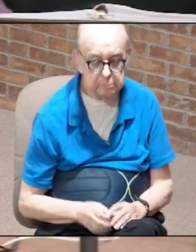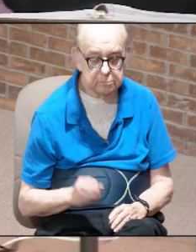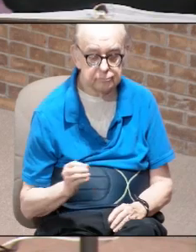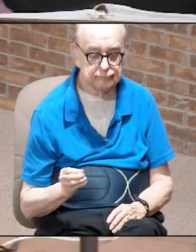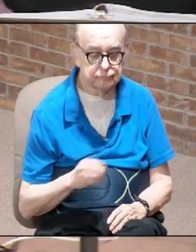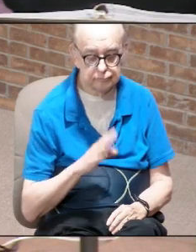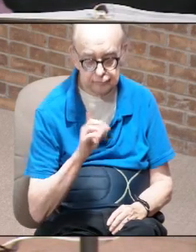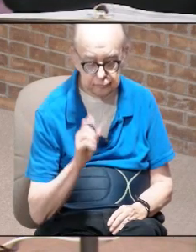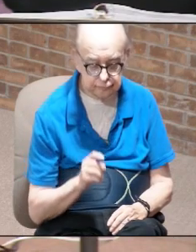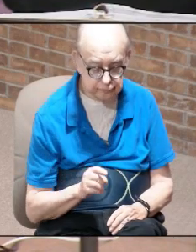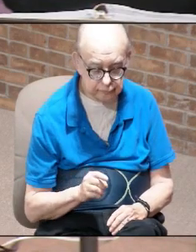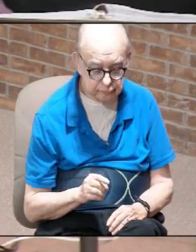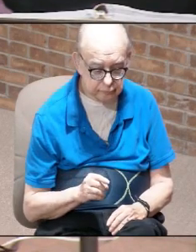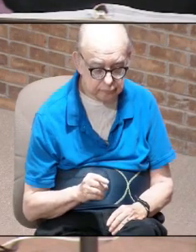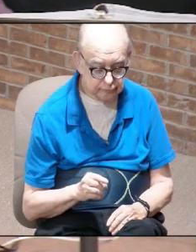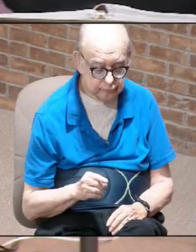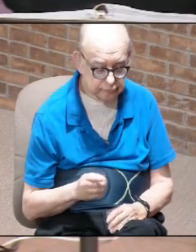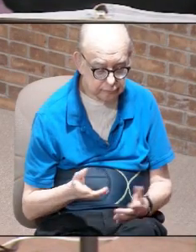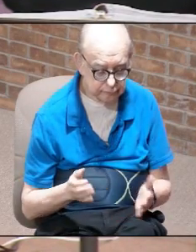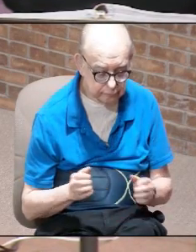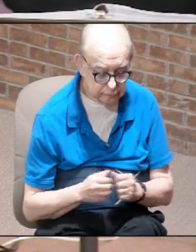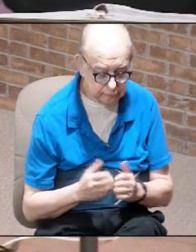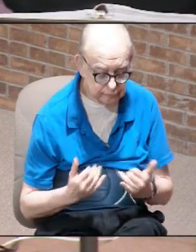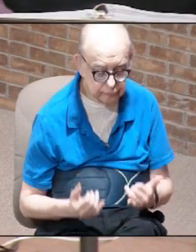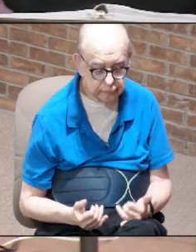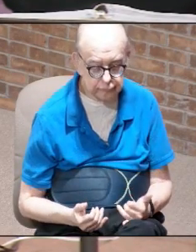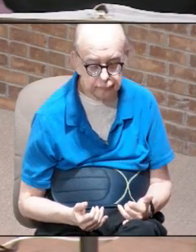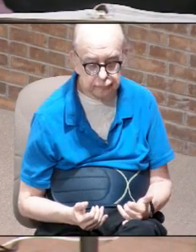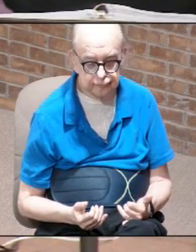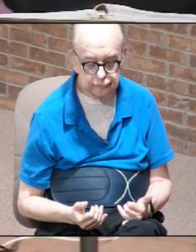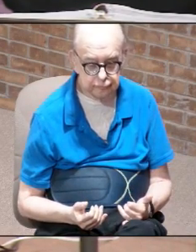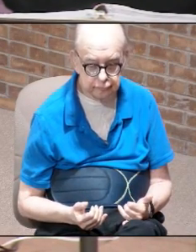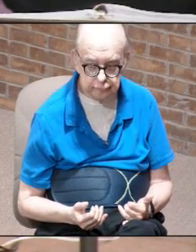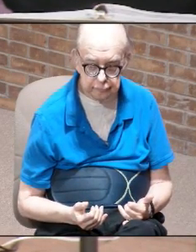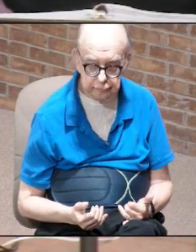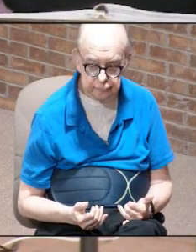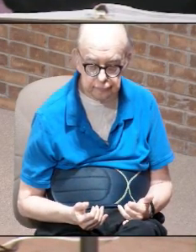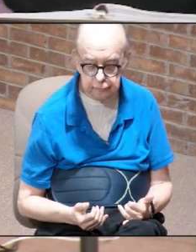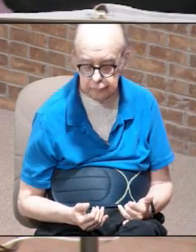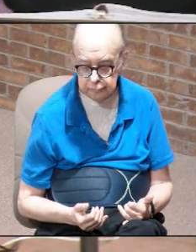So, my question that I'm going to finish with today is this.